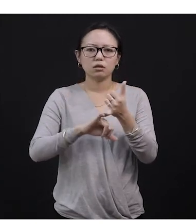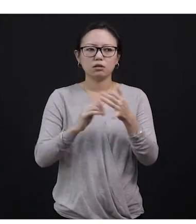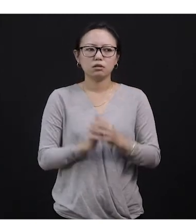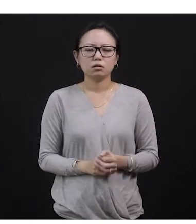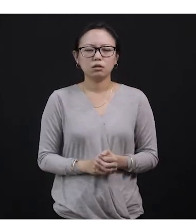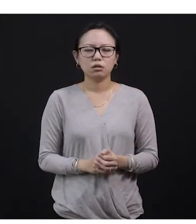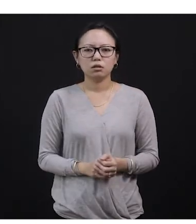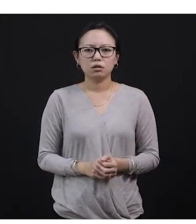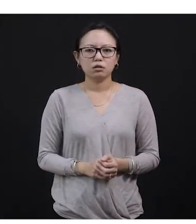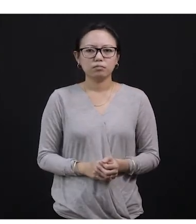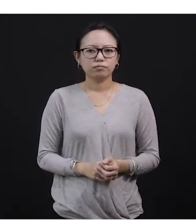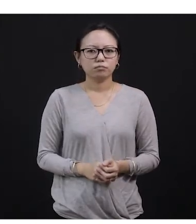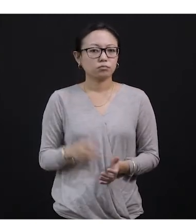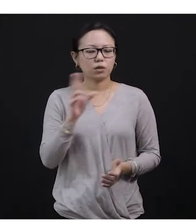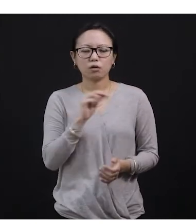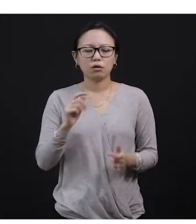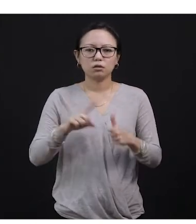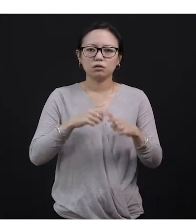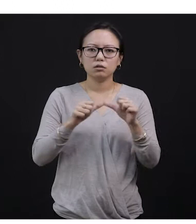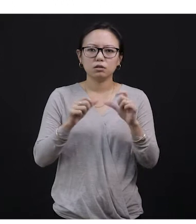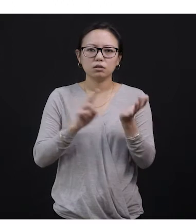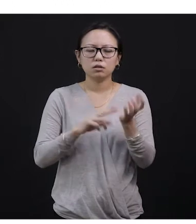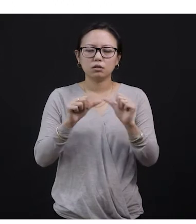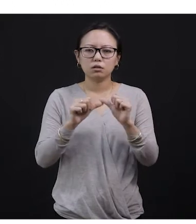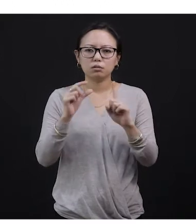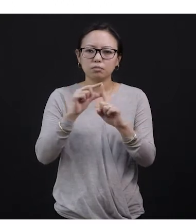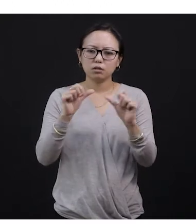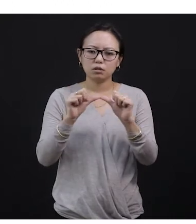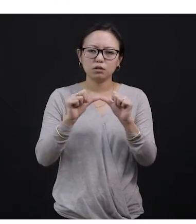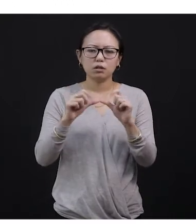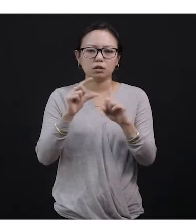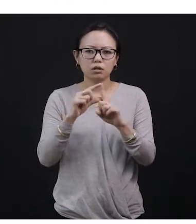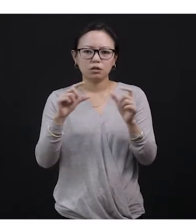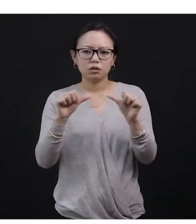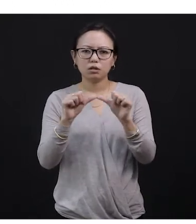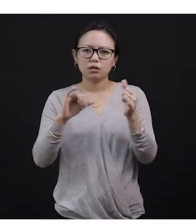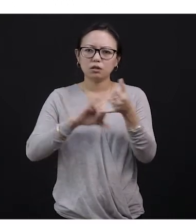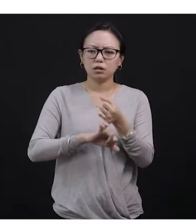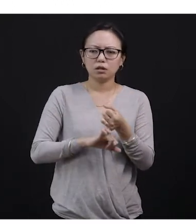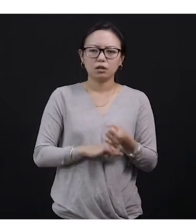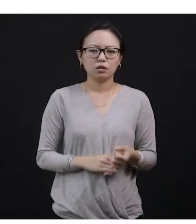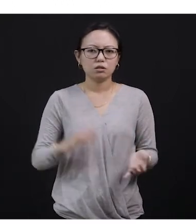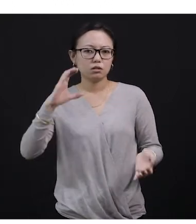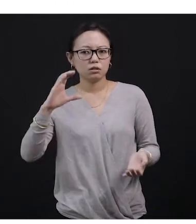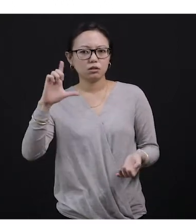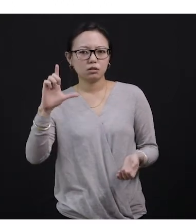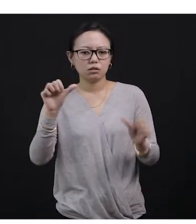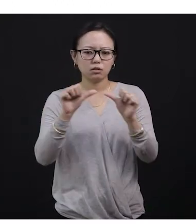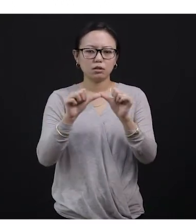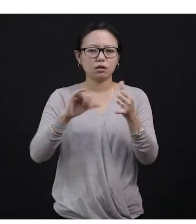became successful, especially the ones who were very powerful. And these powerful ones were termed